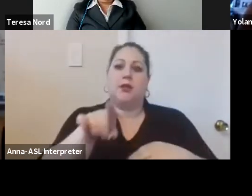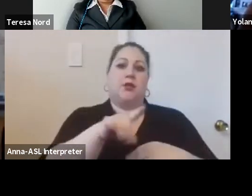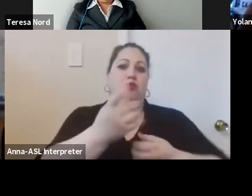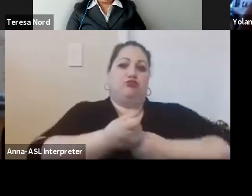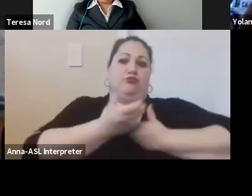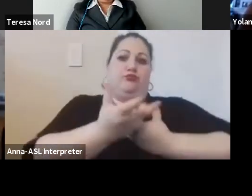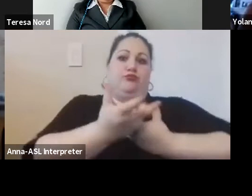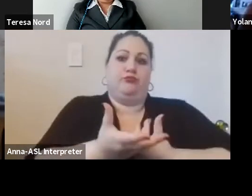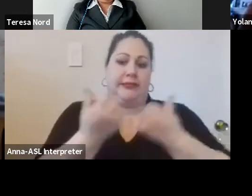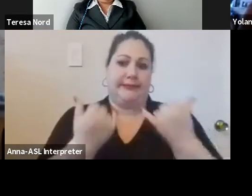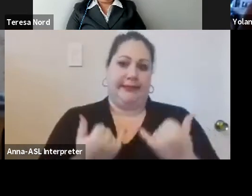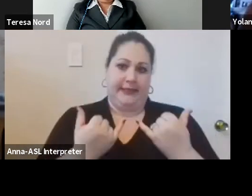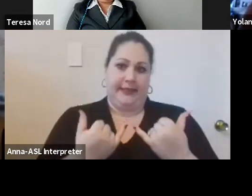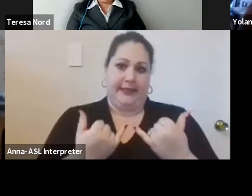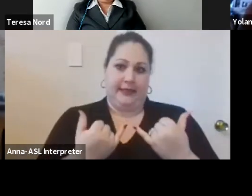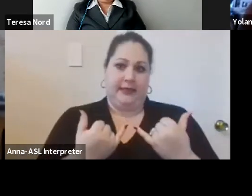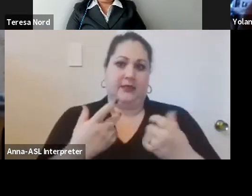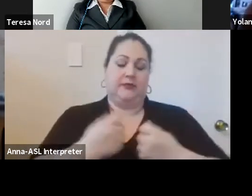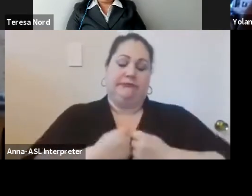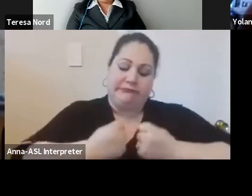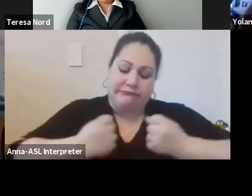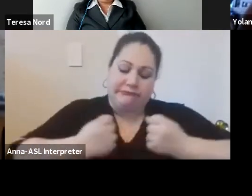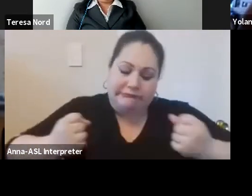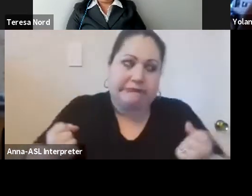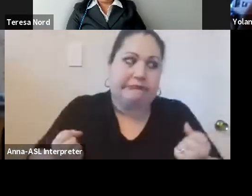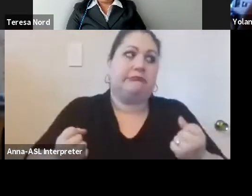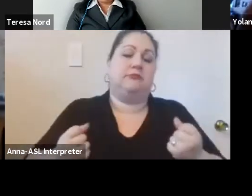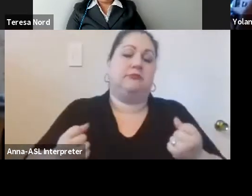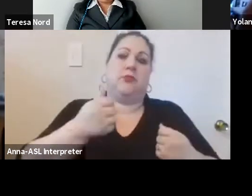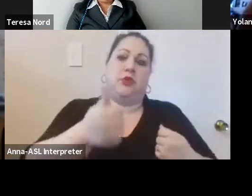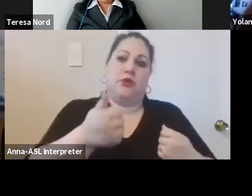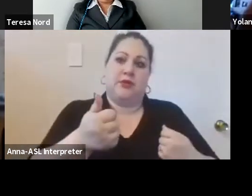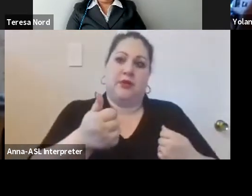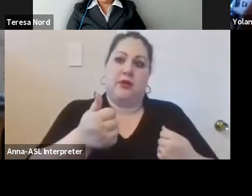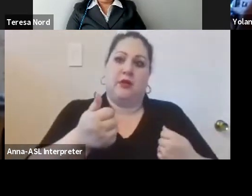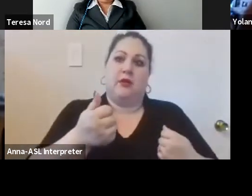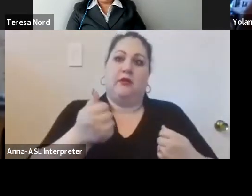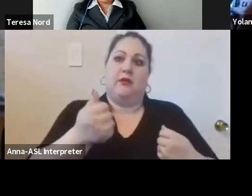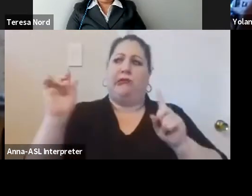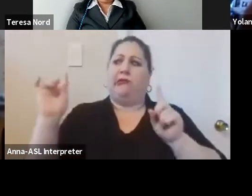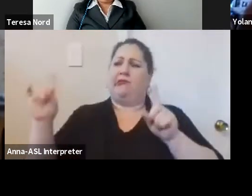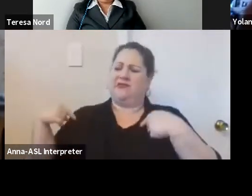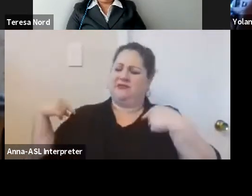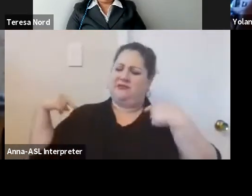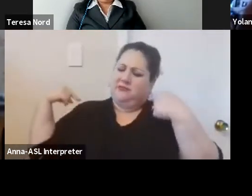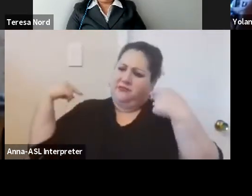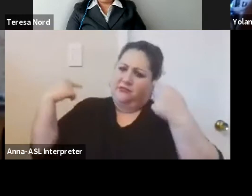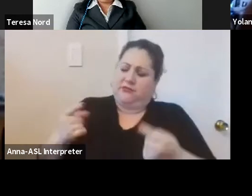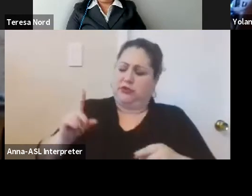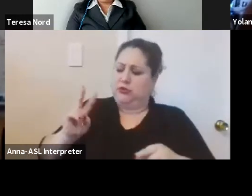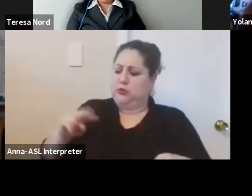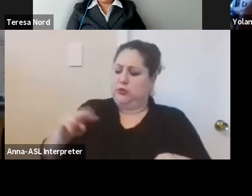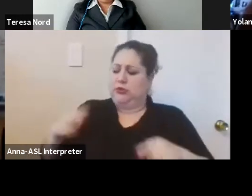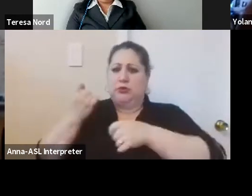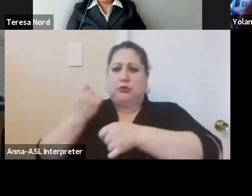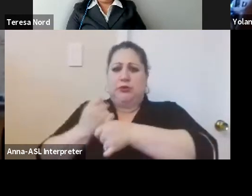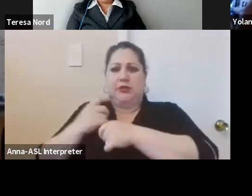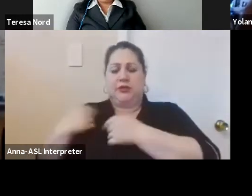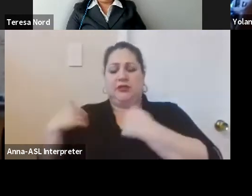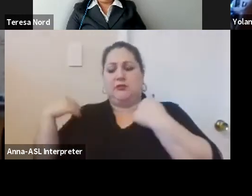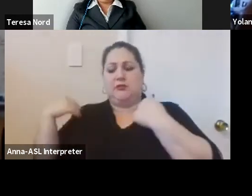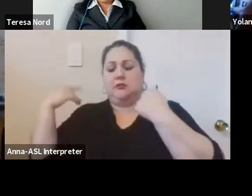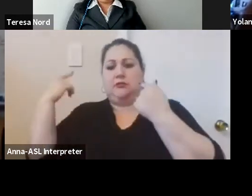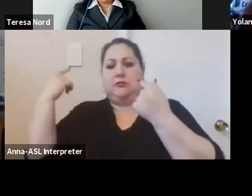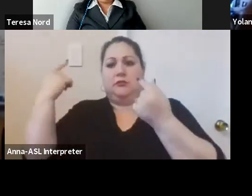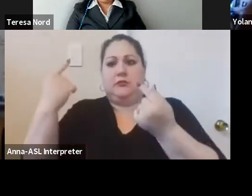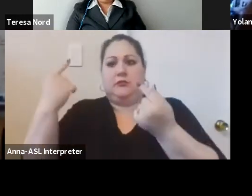and bared so much of your soul. Took us back 22 years and then brought us all the way to the future. We've